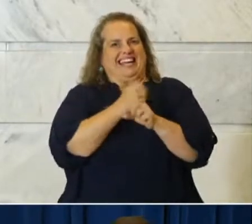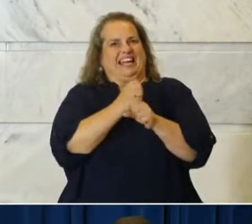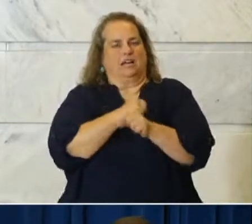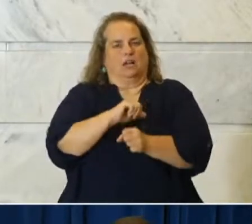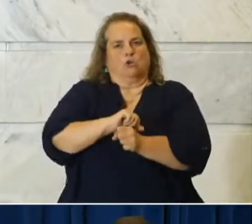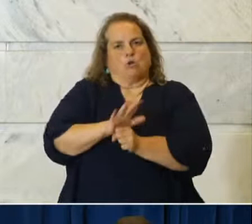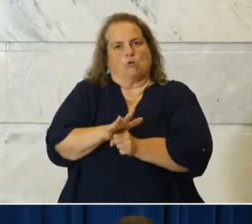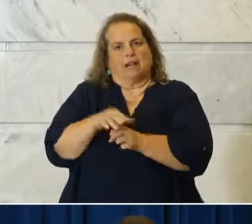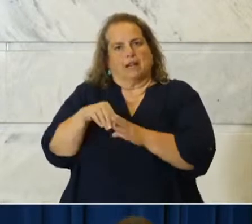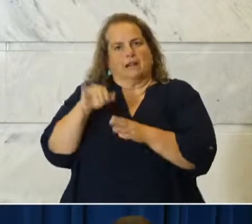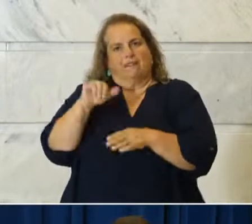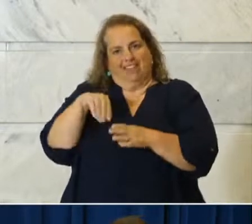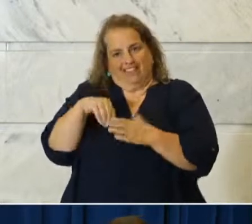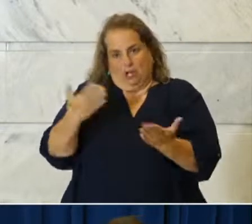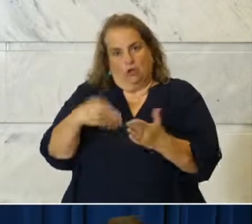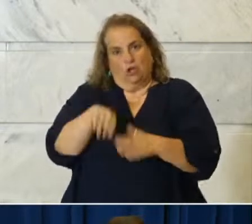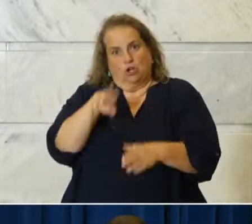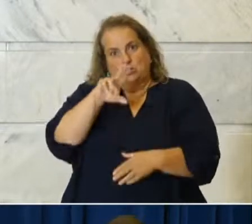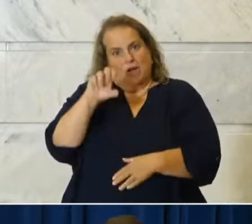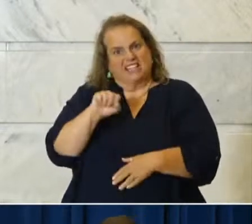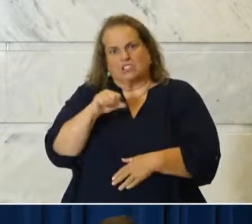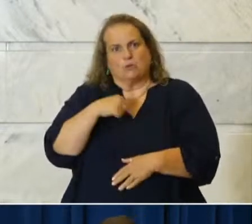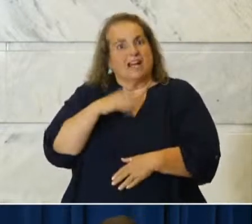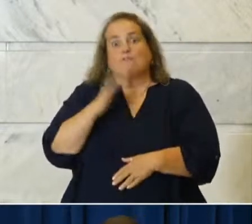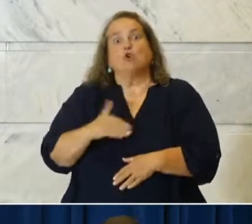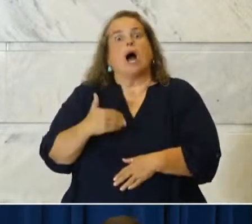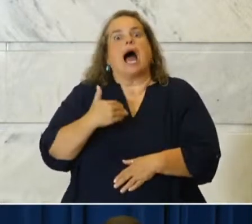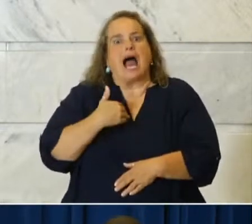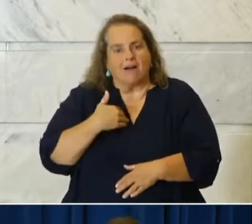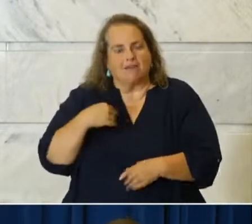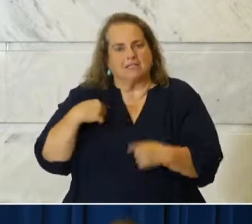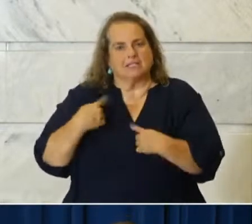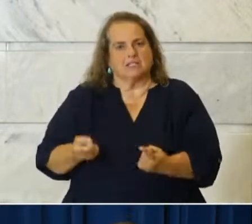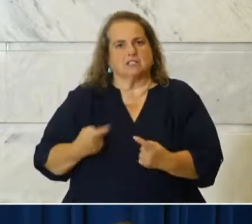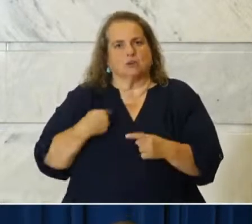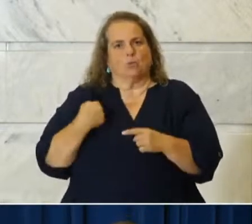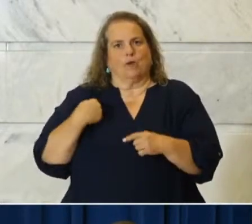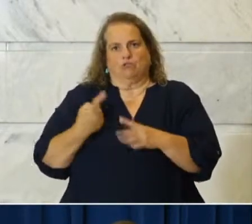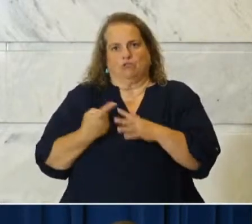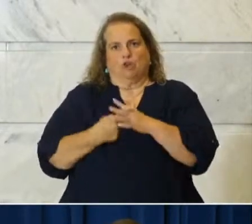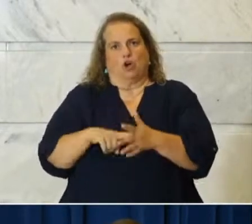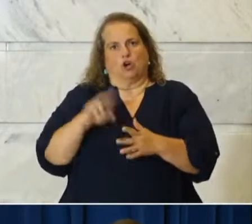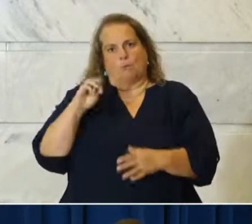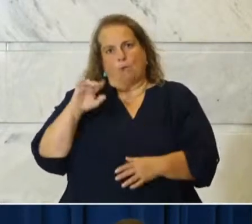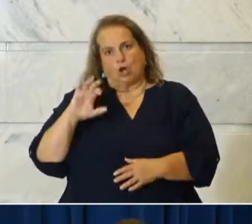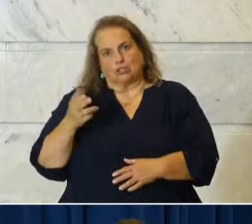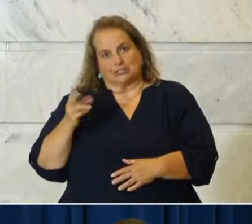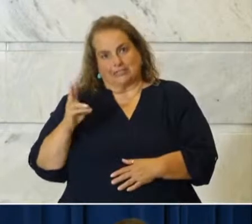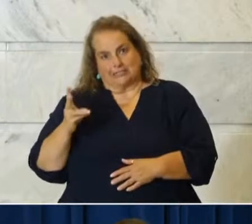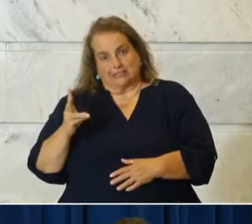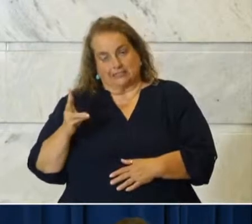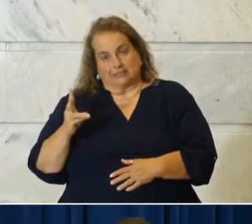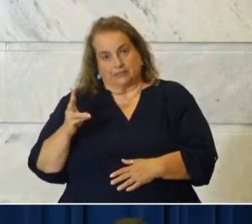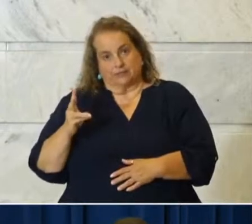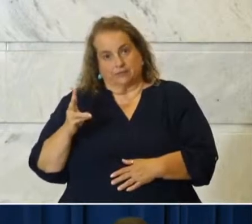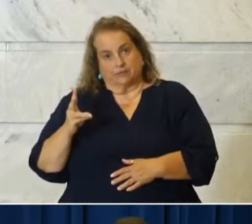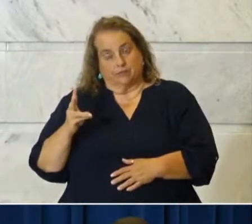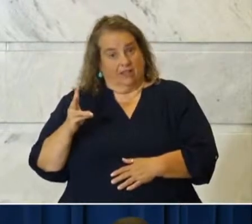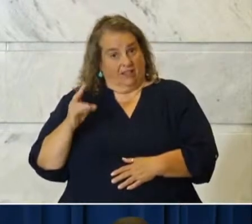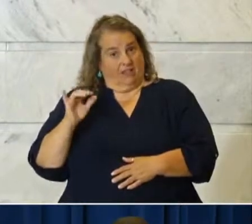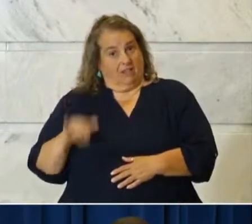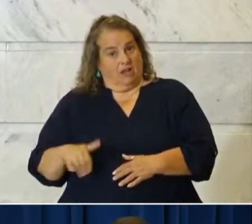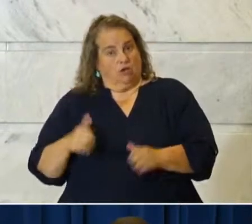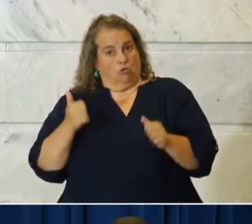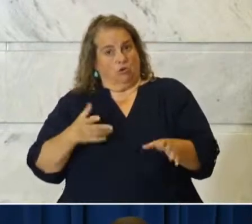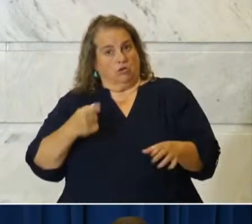country that we have ever had since we began for us on March the 6th. This is cause for